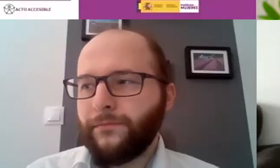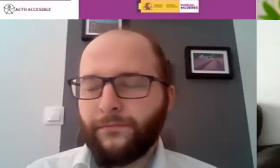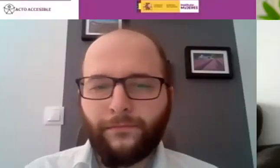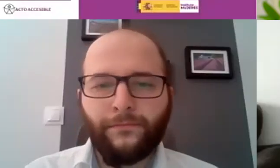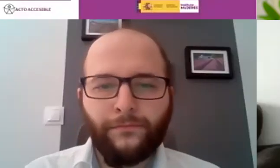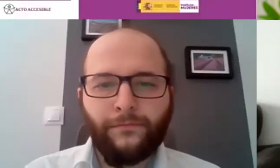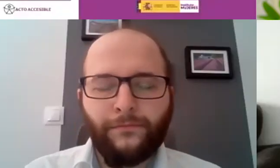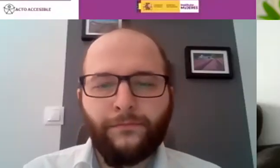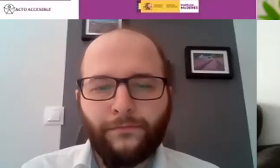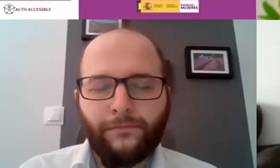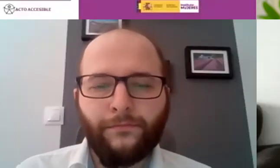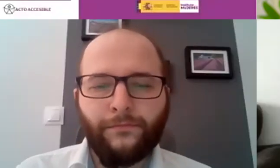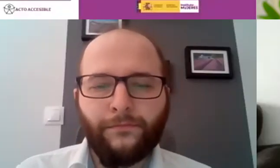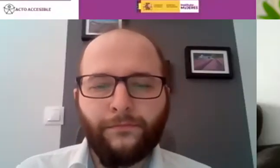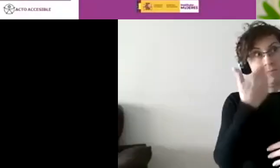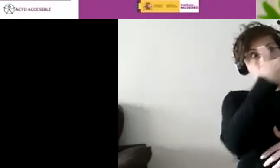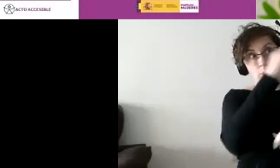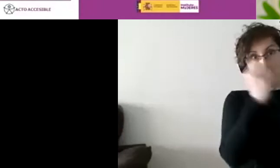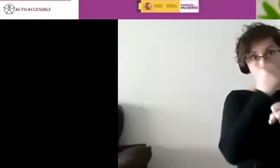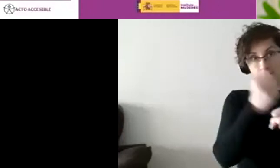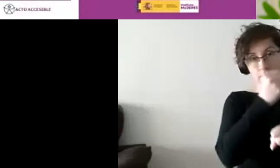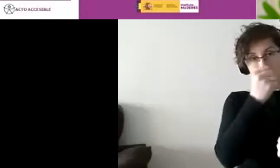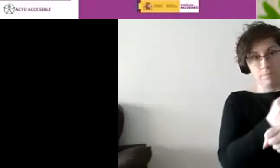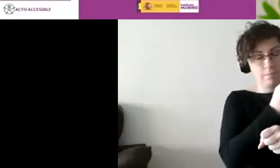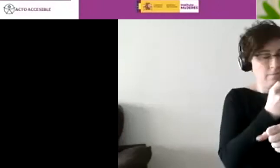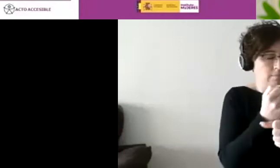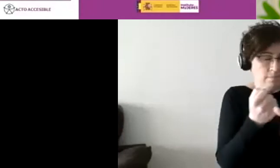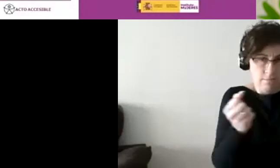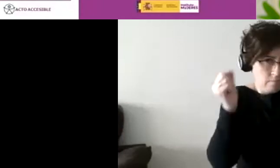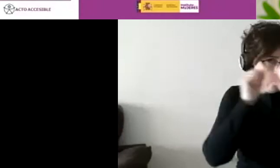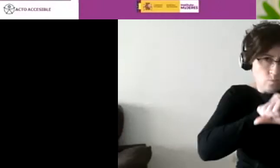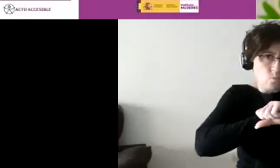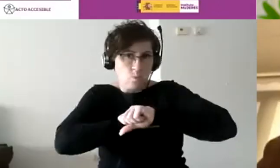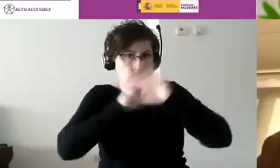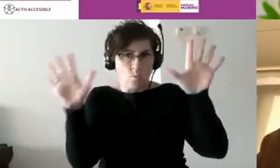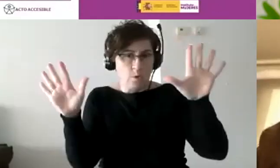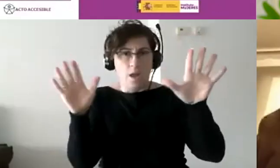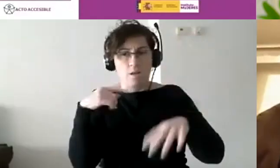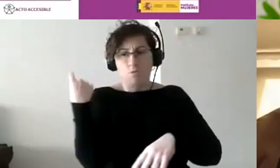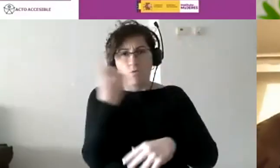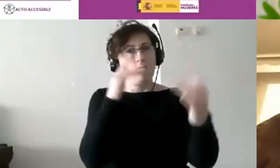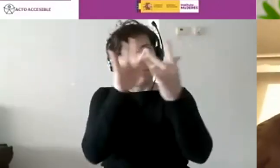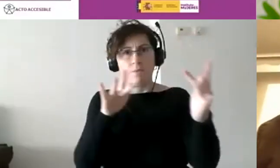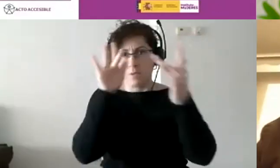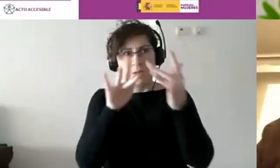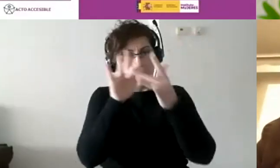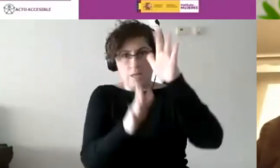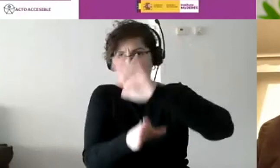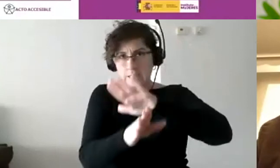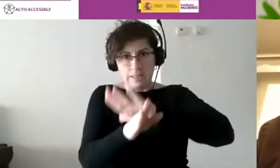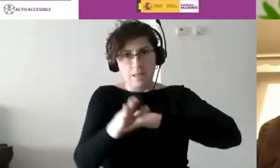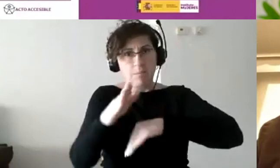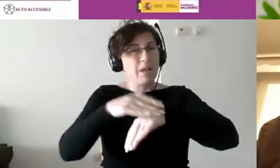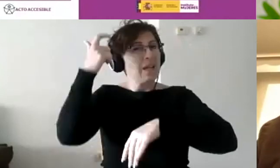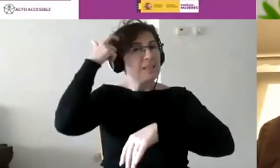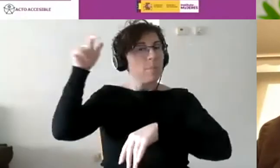for sure, we'll be in contact with you to know a little more about perhaps situation of violence against women and girls with disabilities. So,